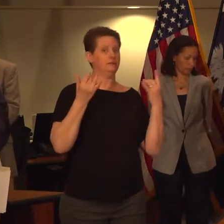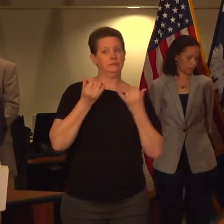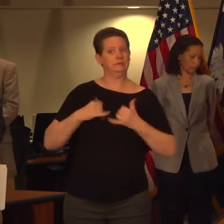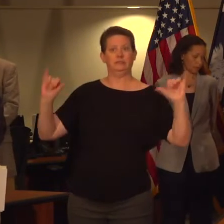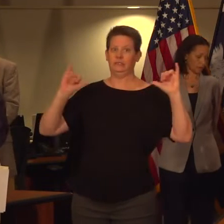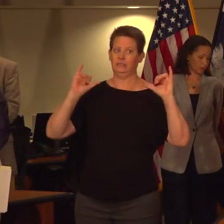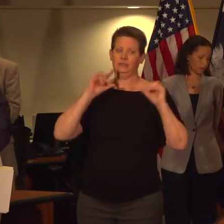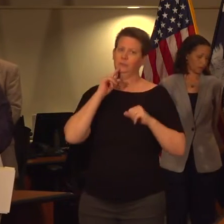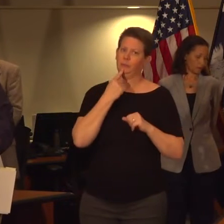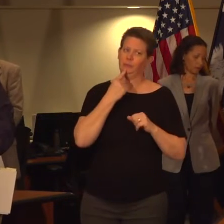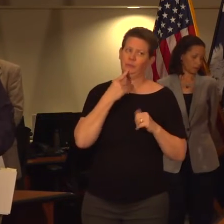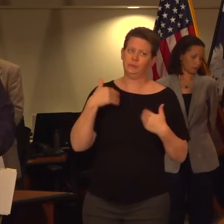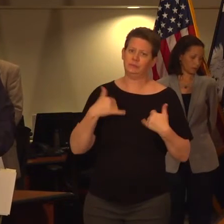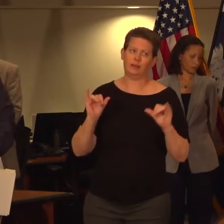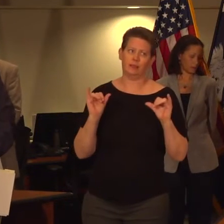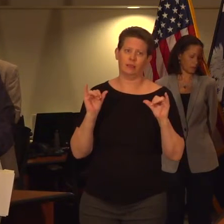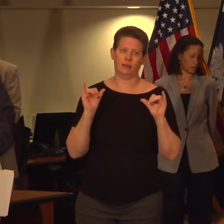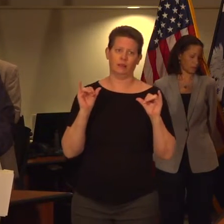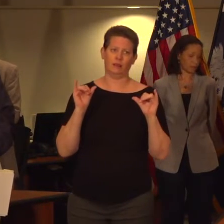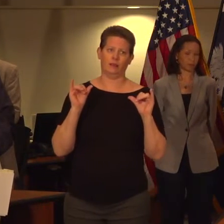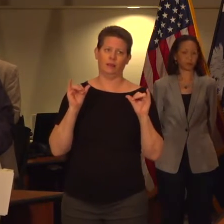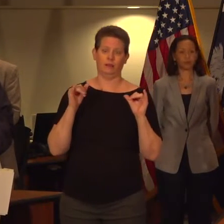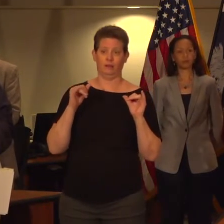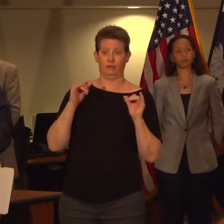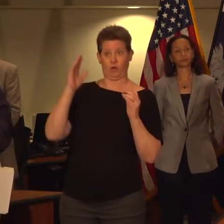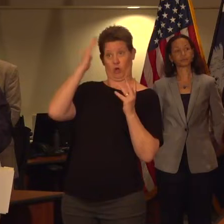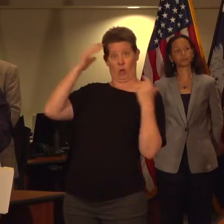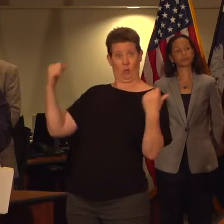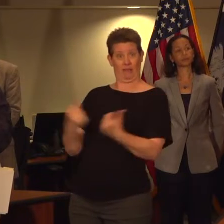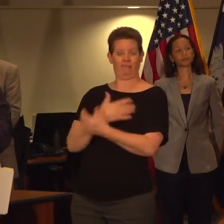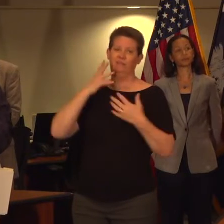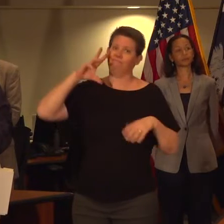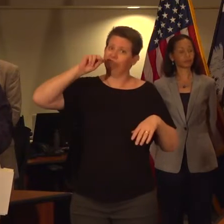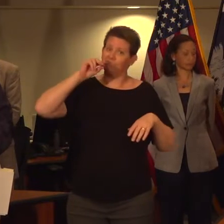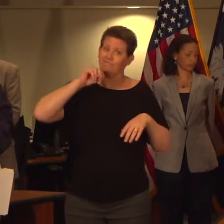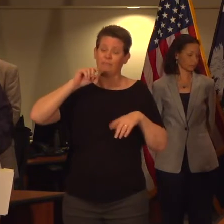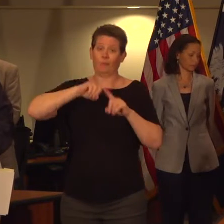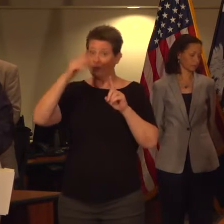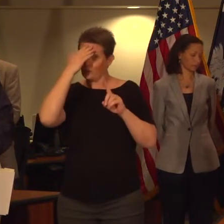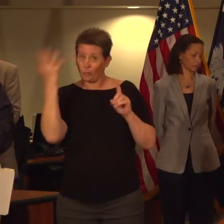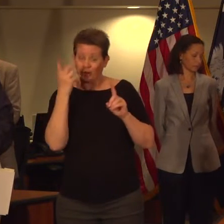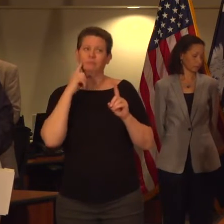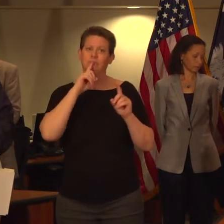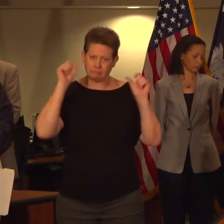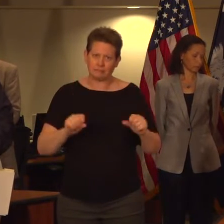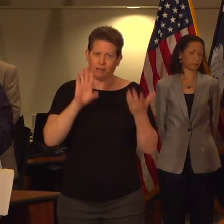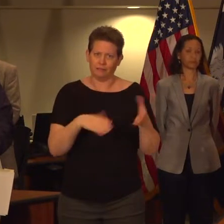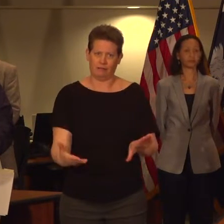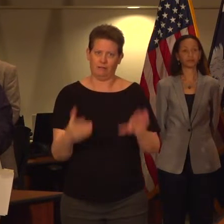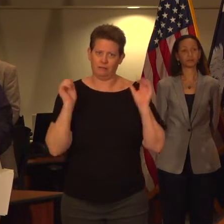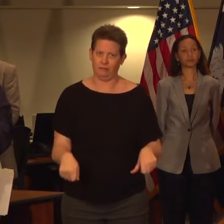very serious situation. There's still a lot that is not known about this disease, but we do know it's deadly, and we do know it spreads